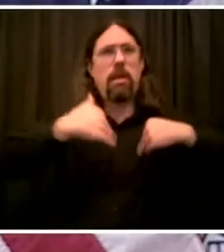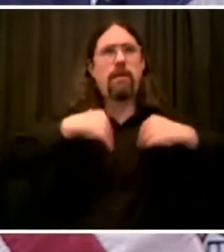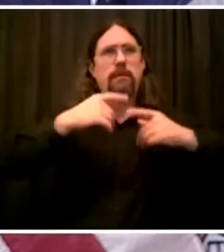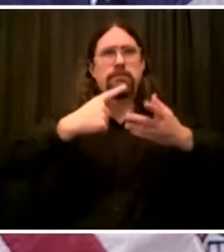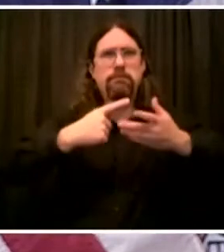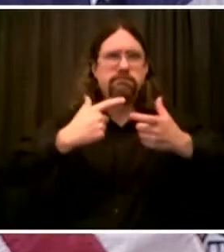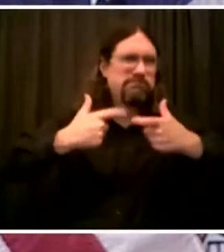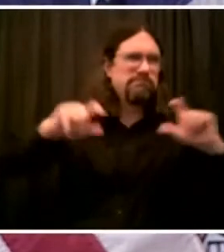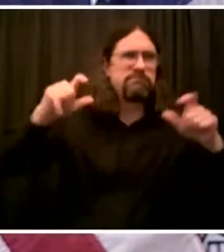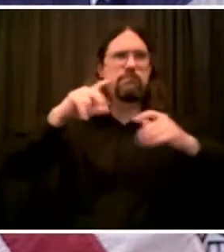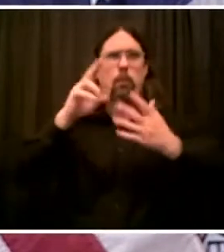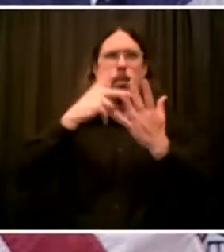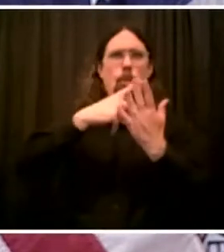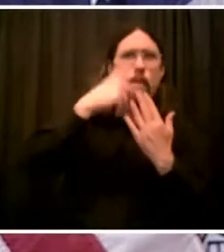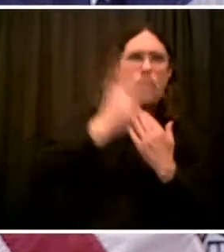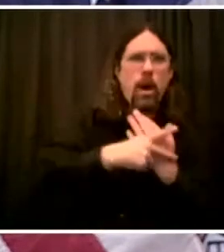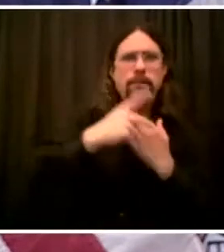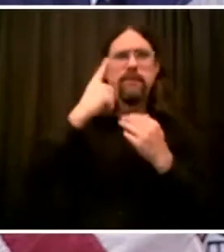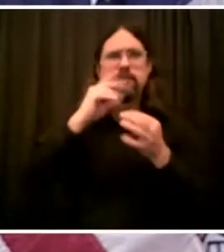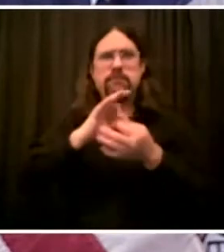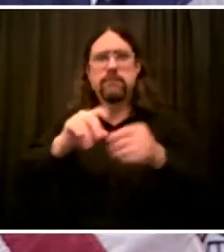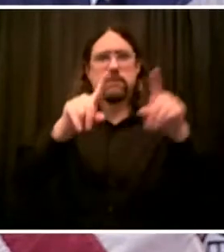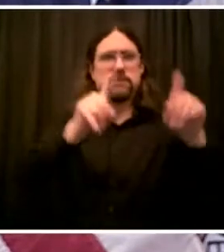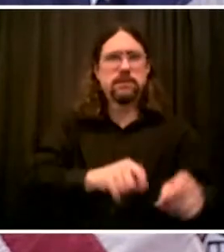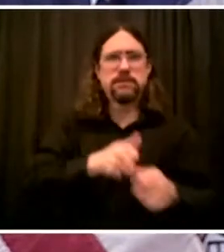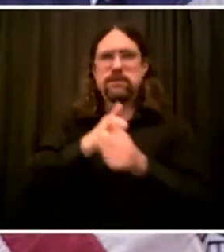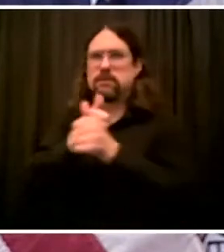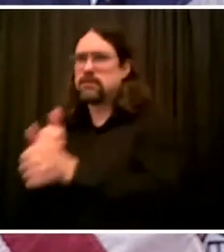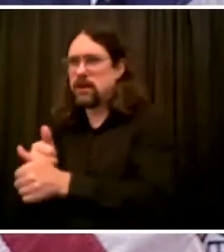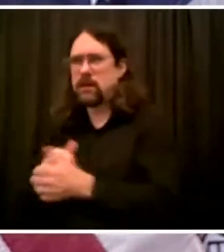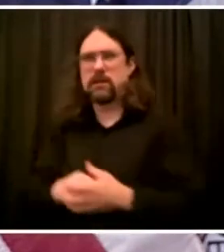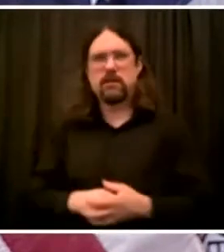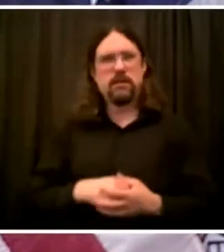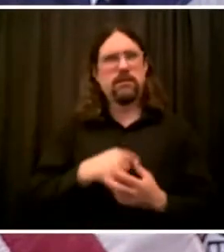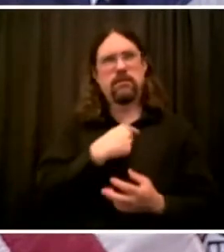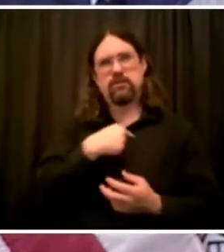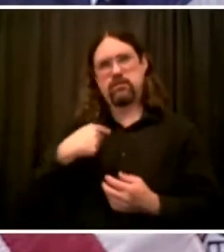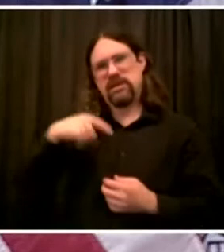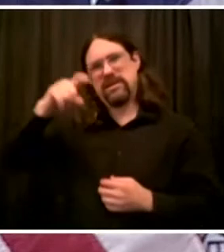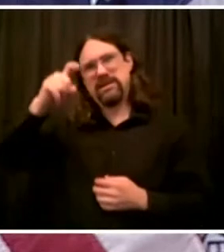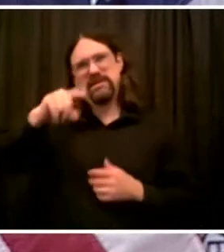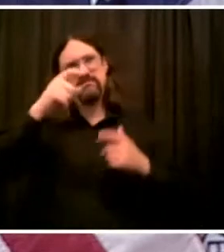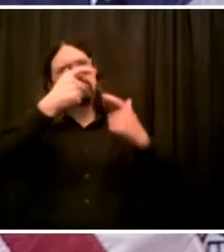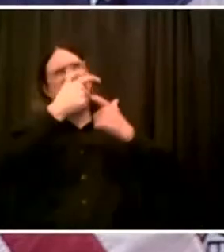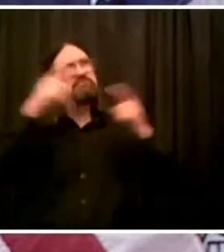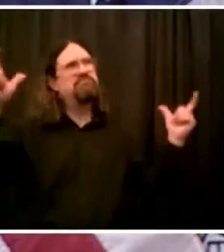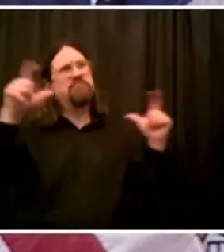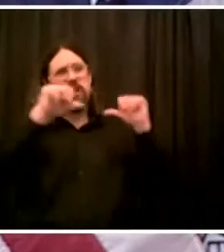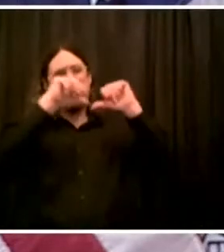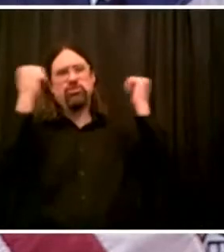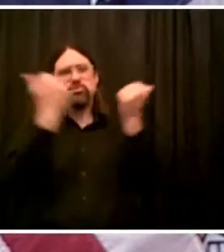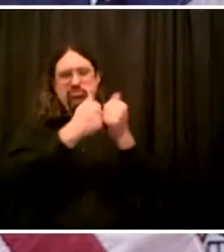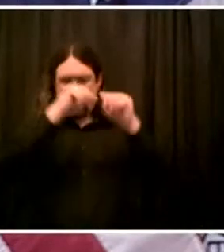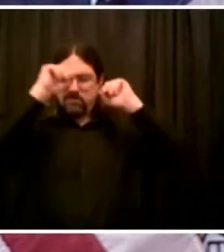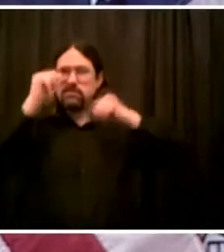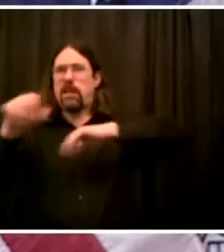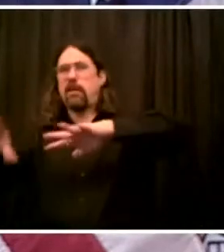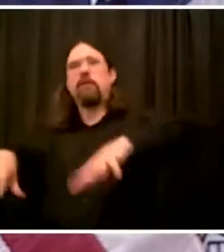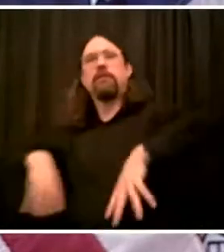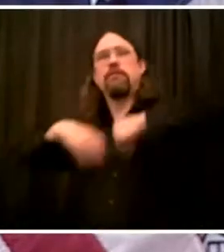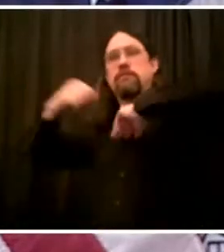agency with the capacity to build out test and trace, not on a small level, not on levels like we had known before in